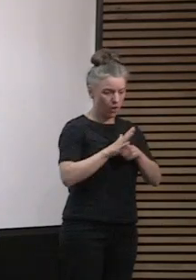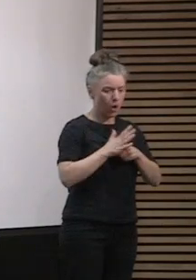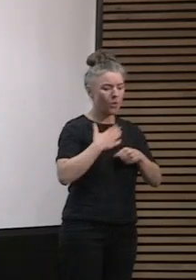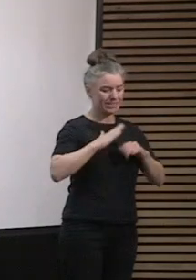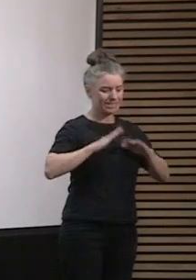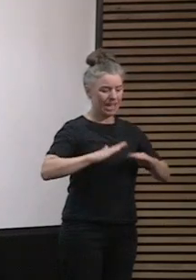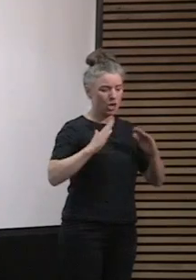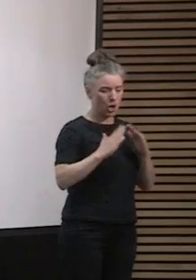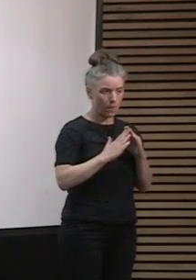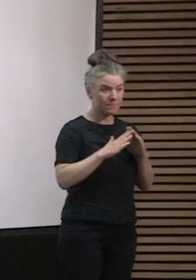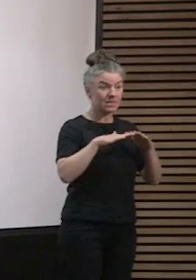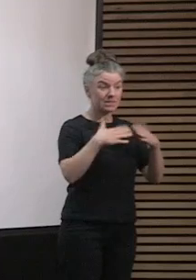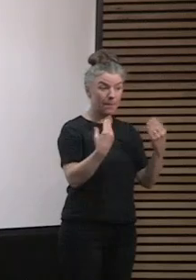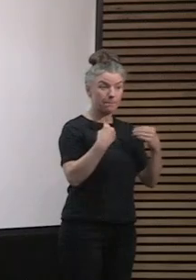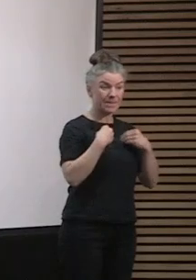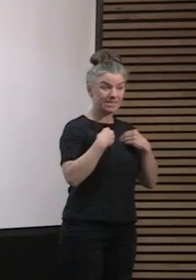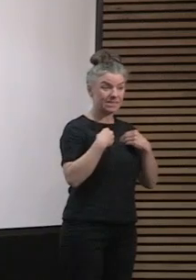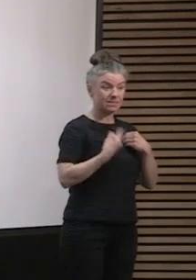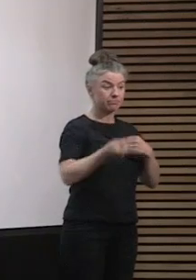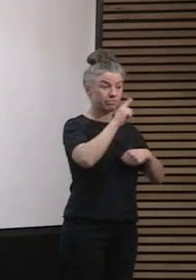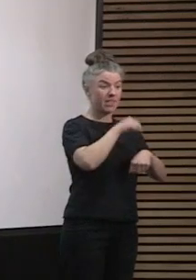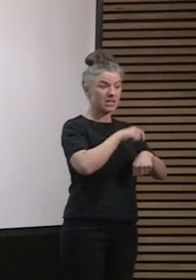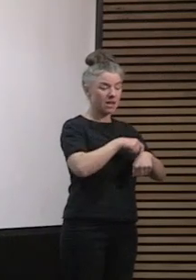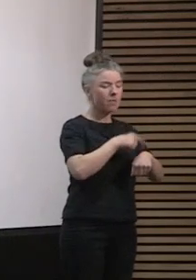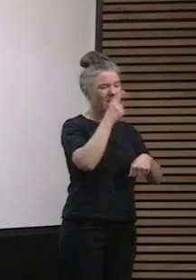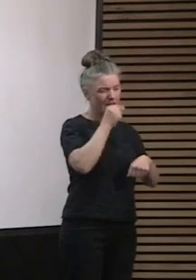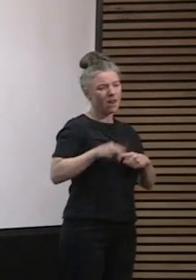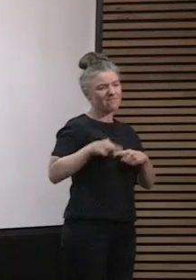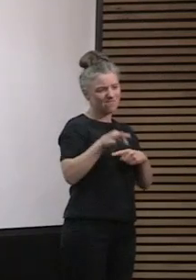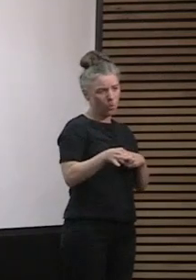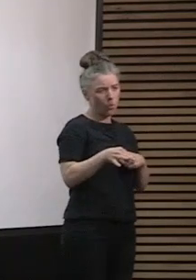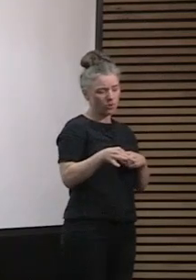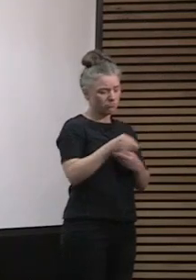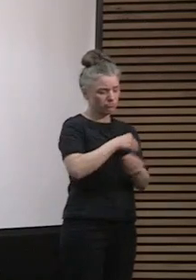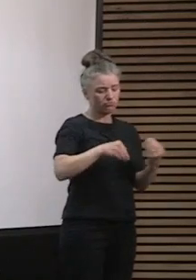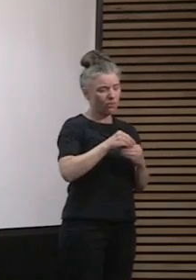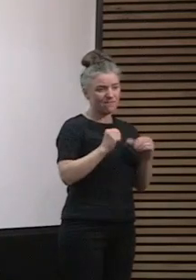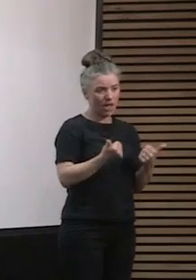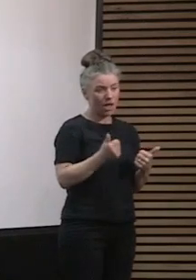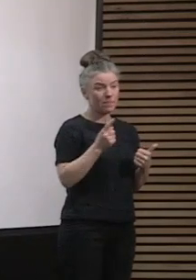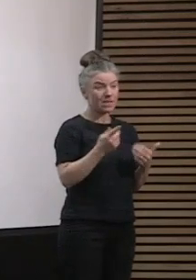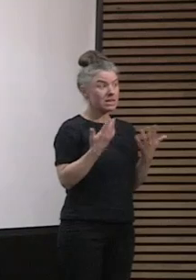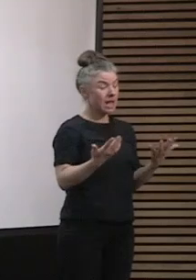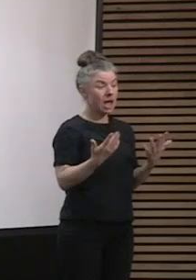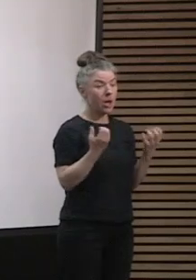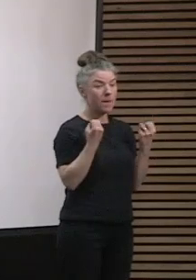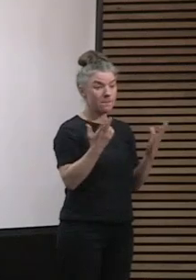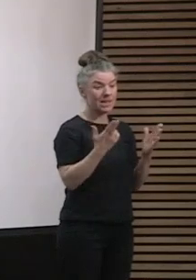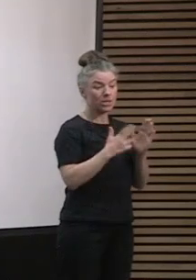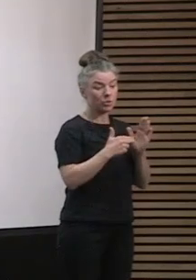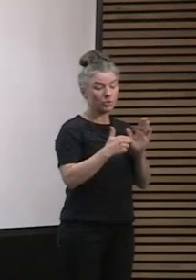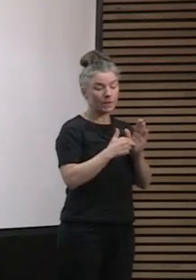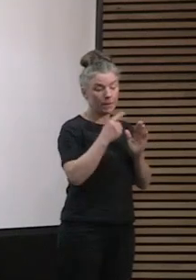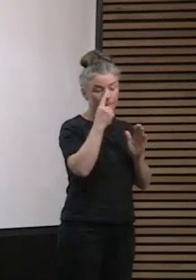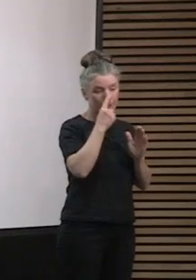home. Some businesses at that time were able to absorb those costs. We've also got a situation now where many New Zealanders have used their sick